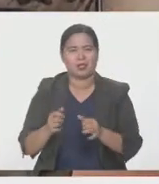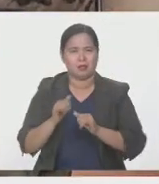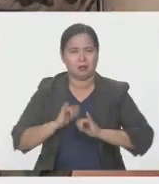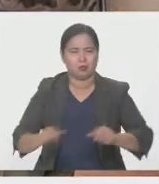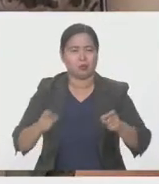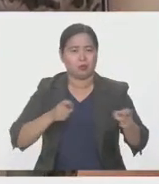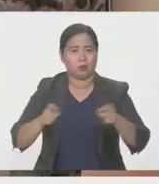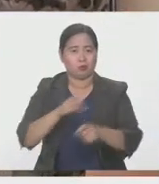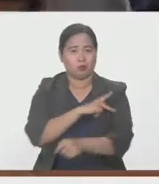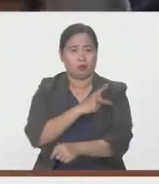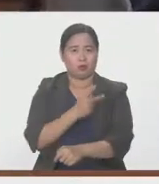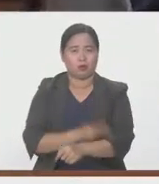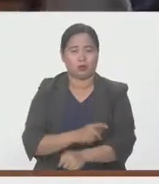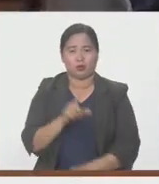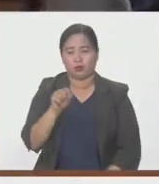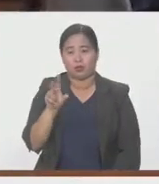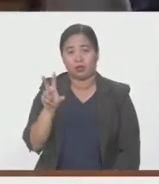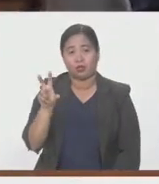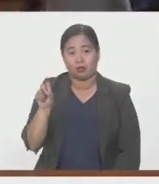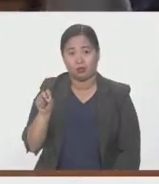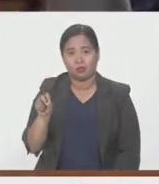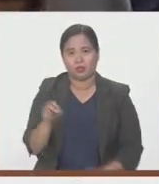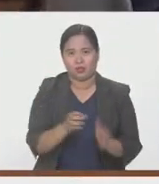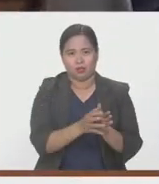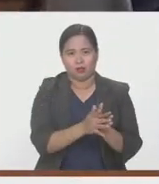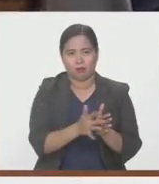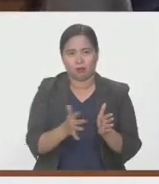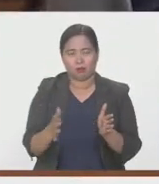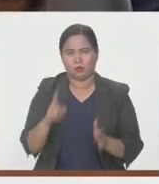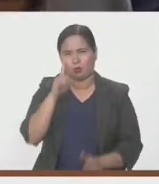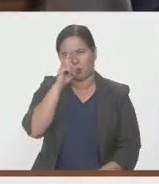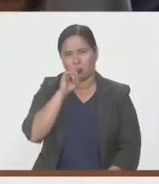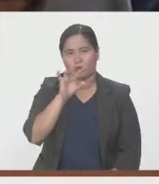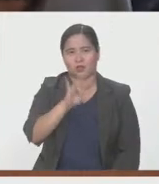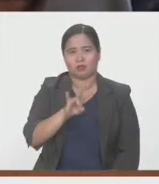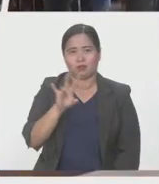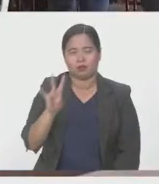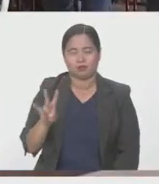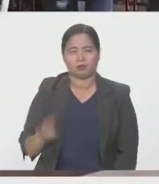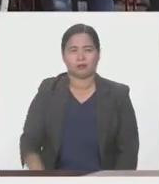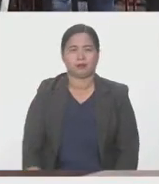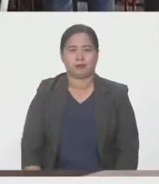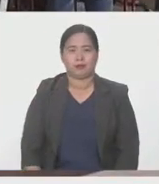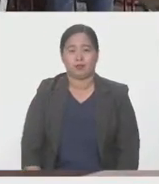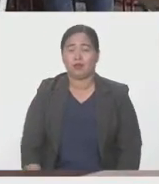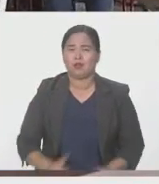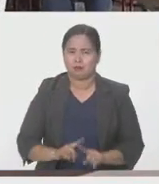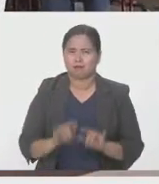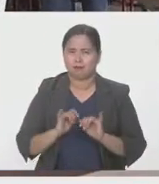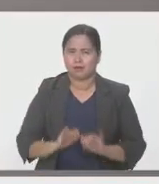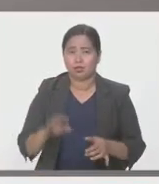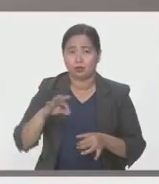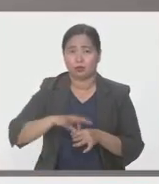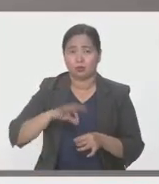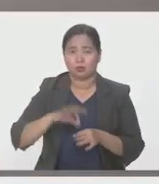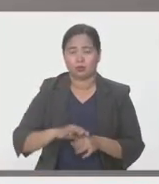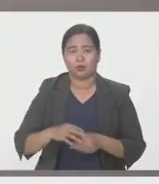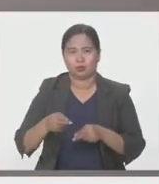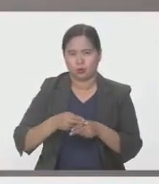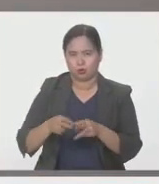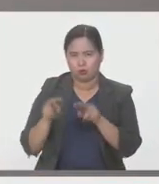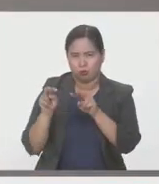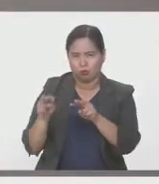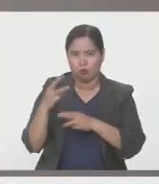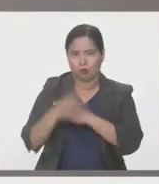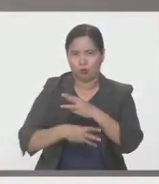in power until at least 2030, by which time he will be 77 years old. Nonetheless, the election will be closely watched